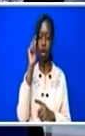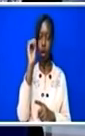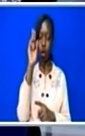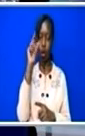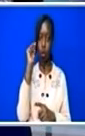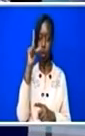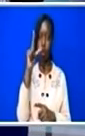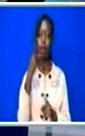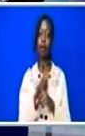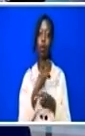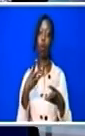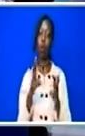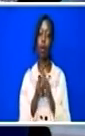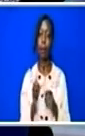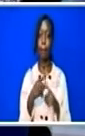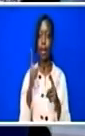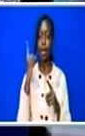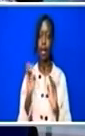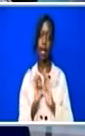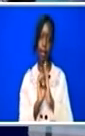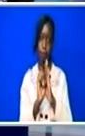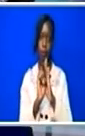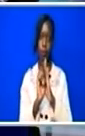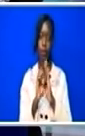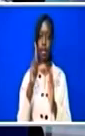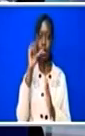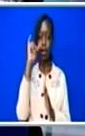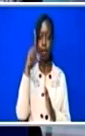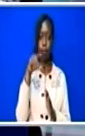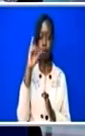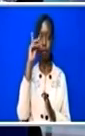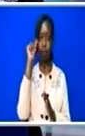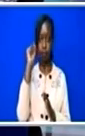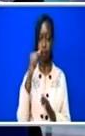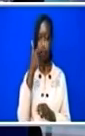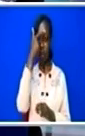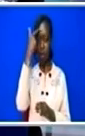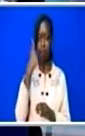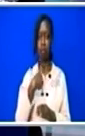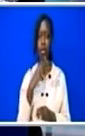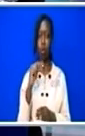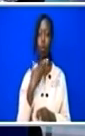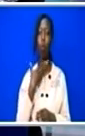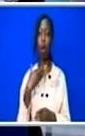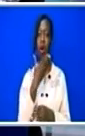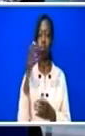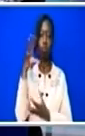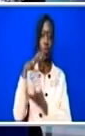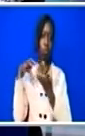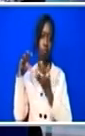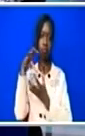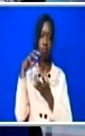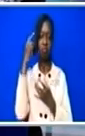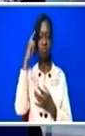these are just examples of lipids. Yes. Yeah, because I didn't want you to float and wonder, are they